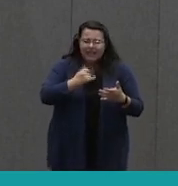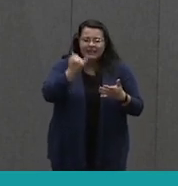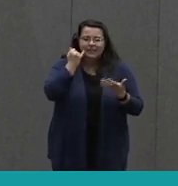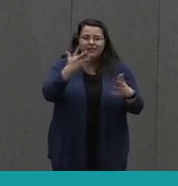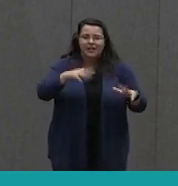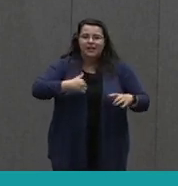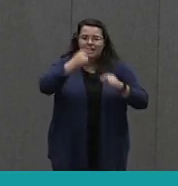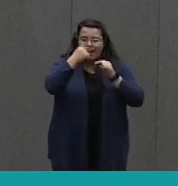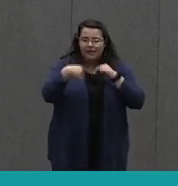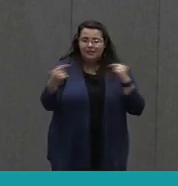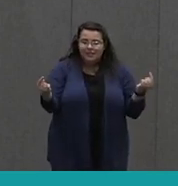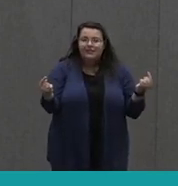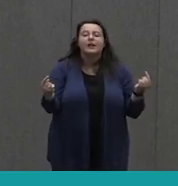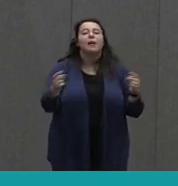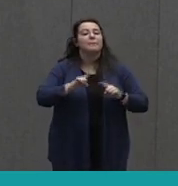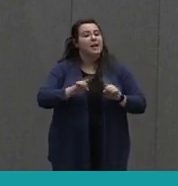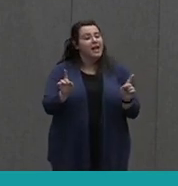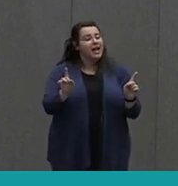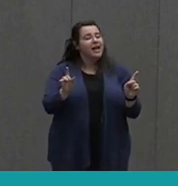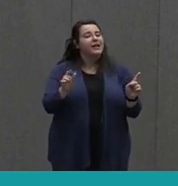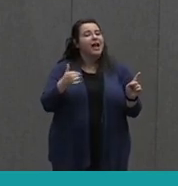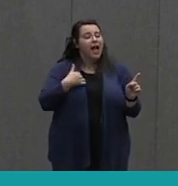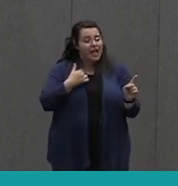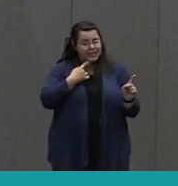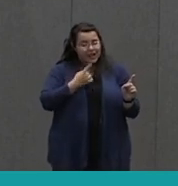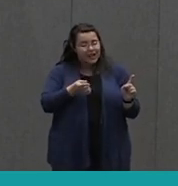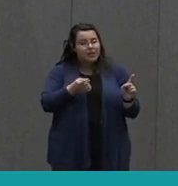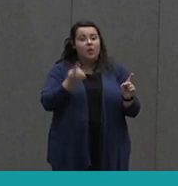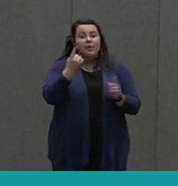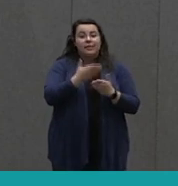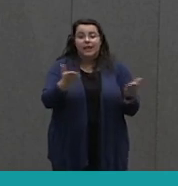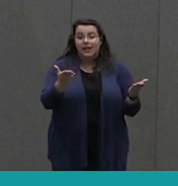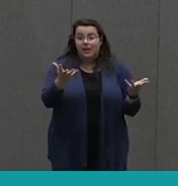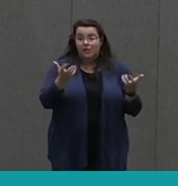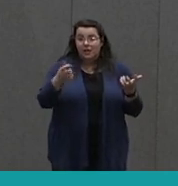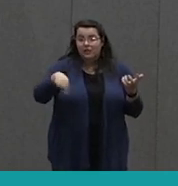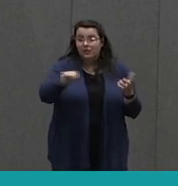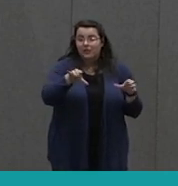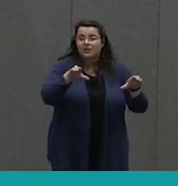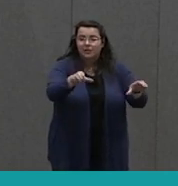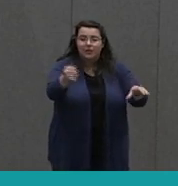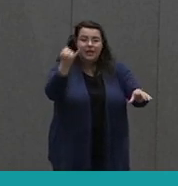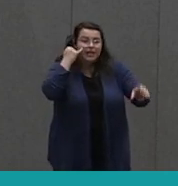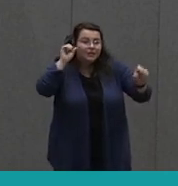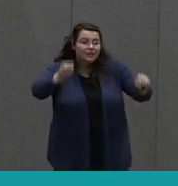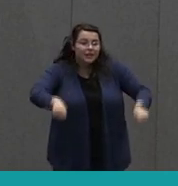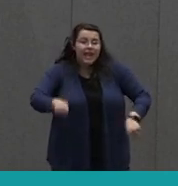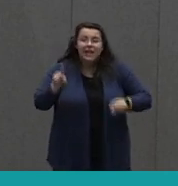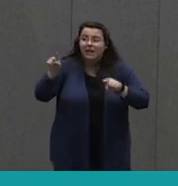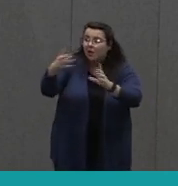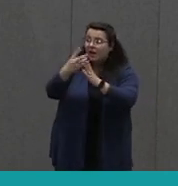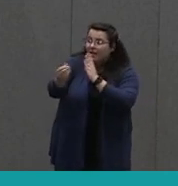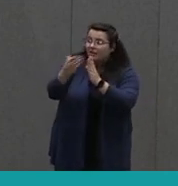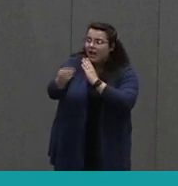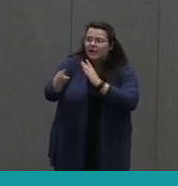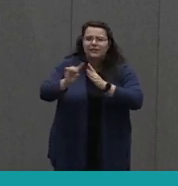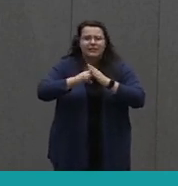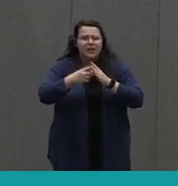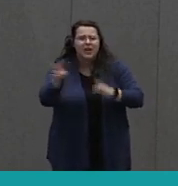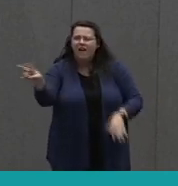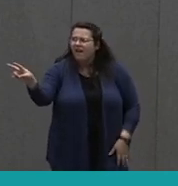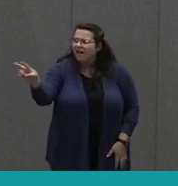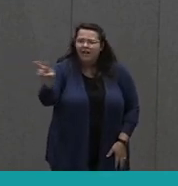animal, and maybe even you could read a book to your stuffed animal, or you could tell your stuffed animal like all